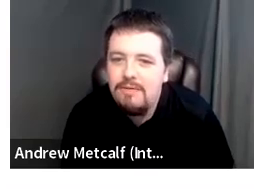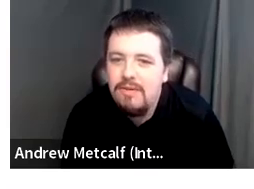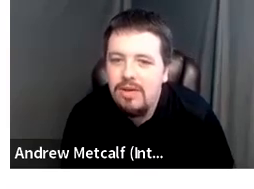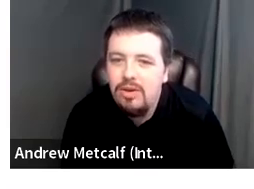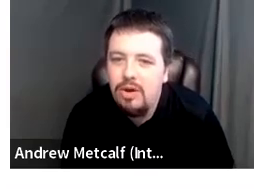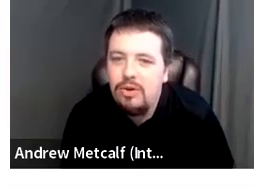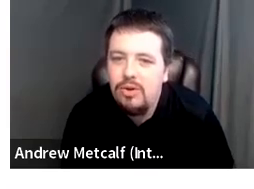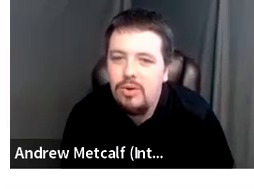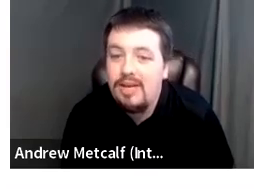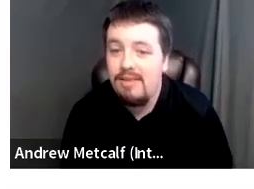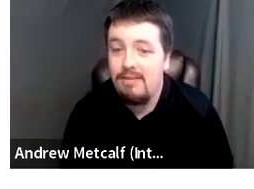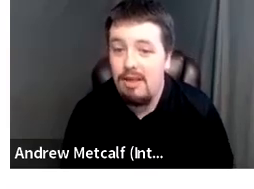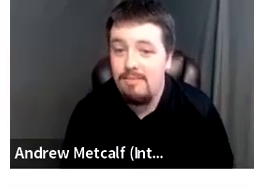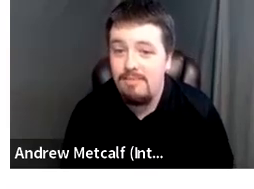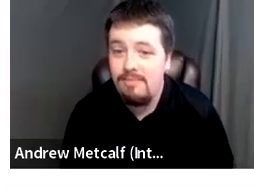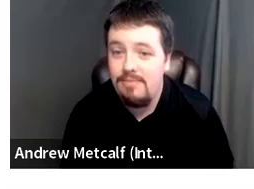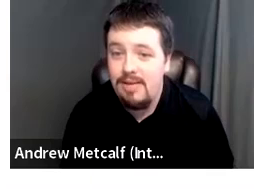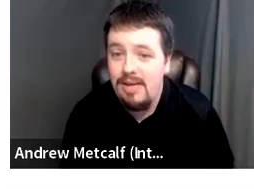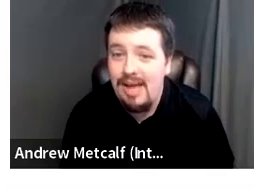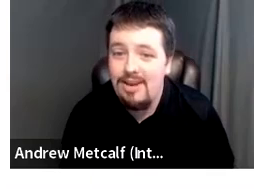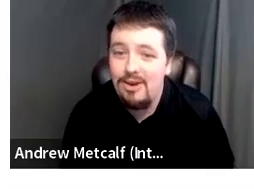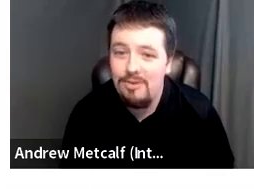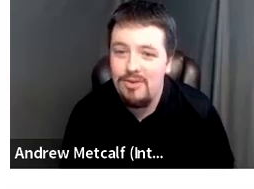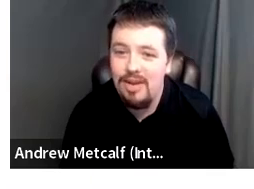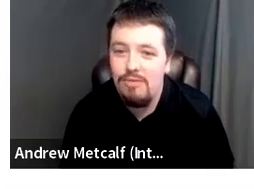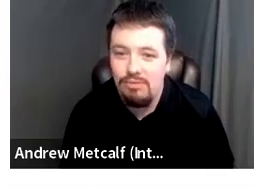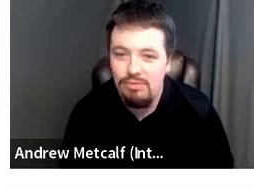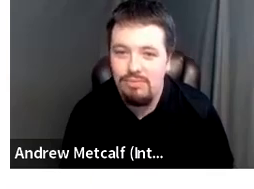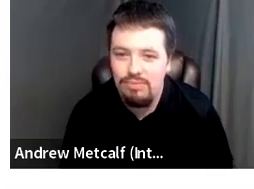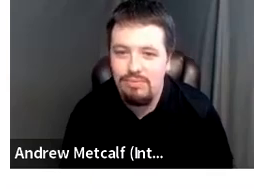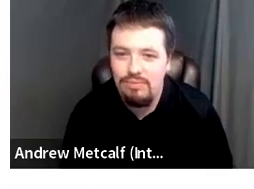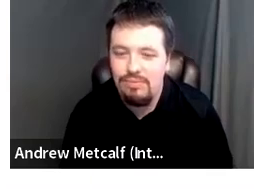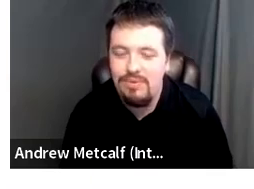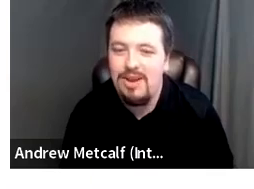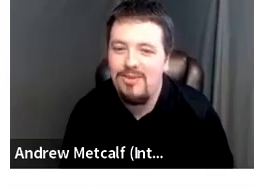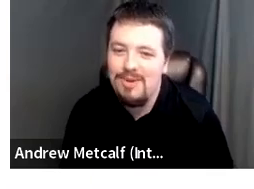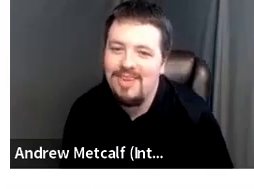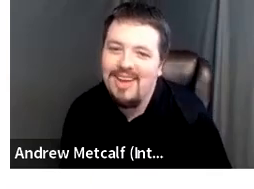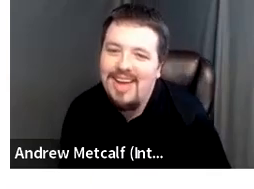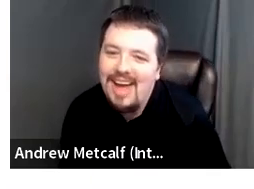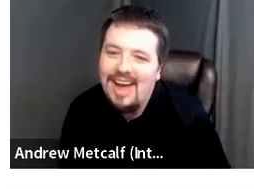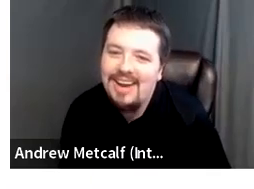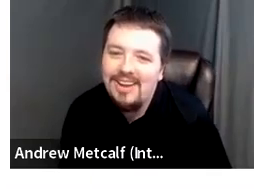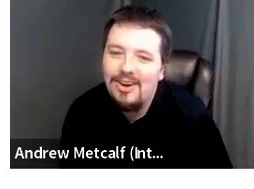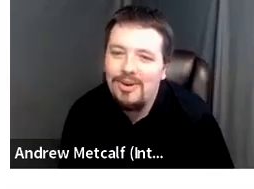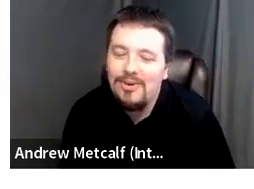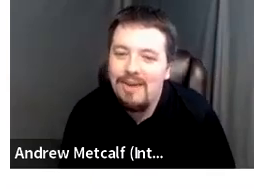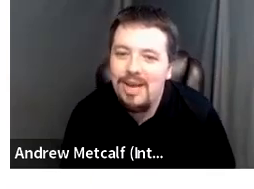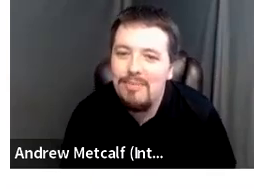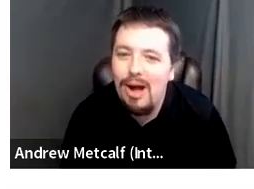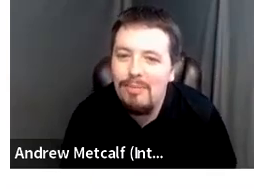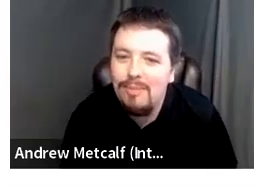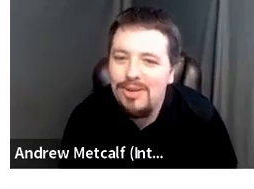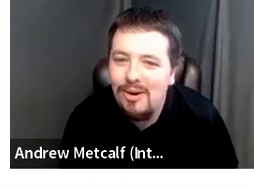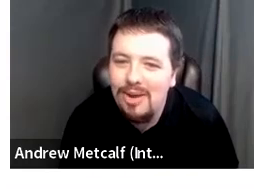if you go to a dance club and the music going doo, doo, doo, doo, the music, and you don't have